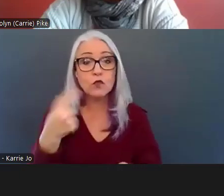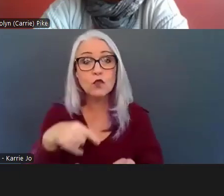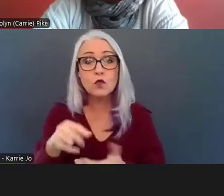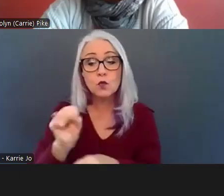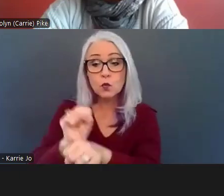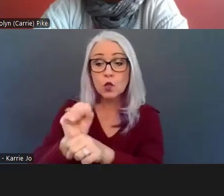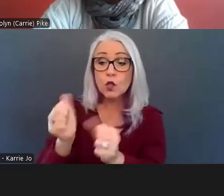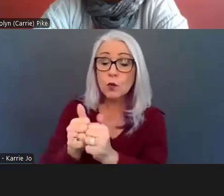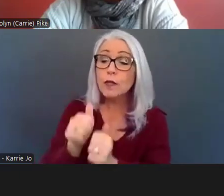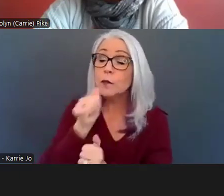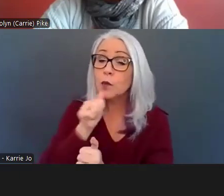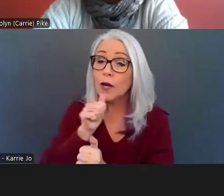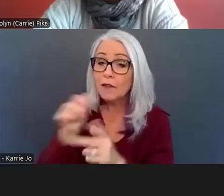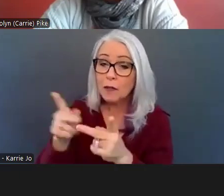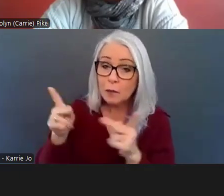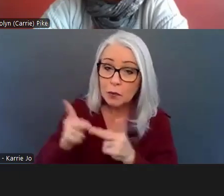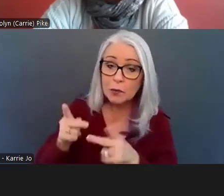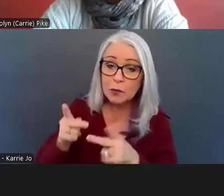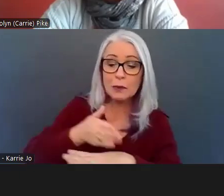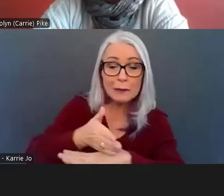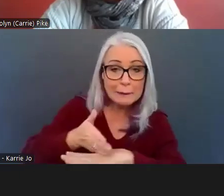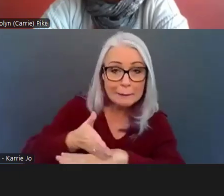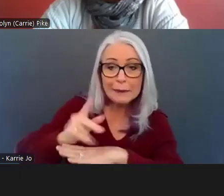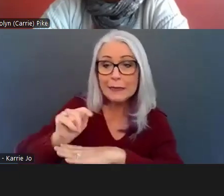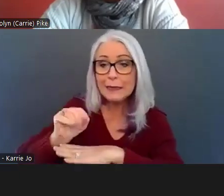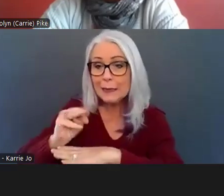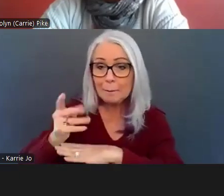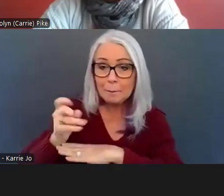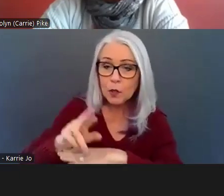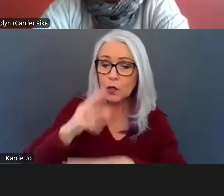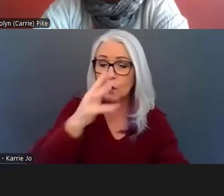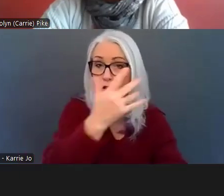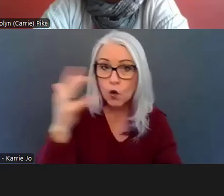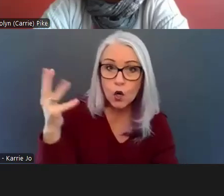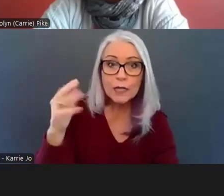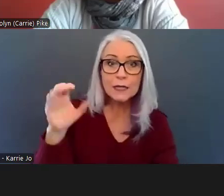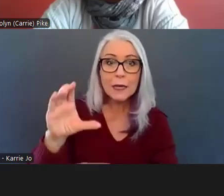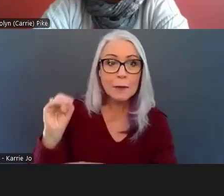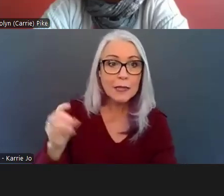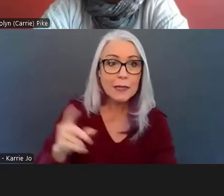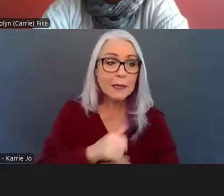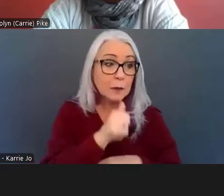sector, timber forest companies, private timberlands.